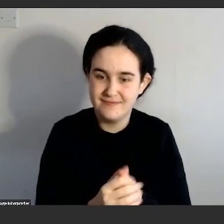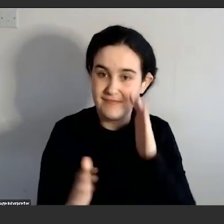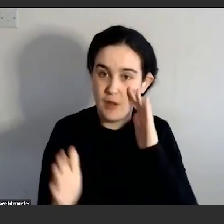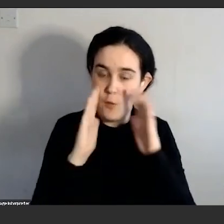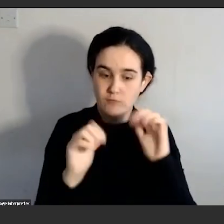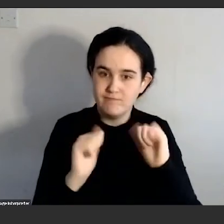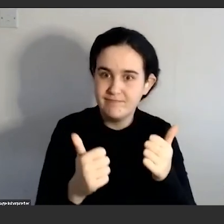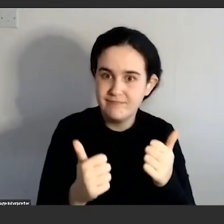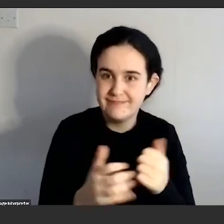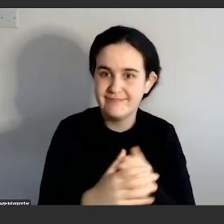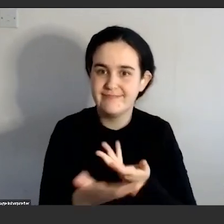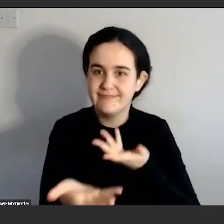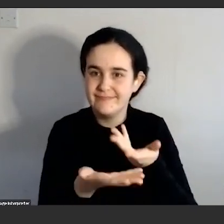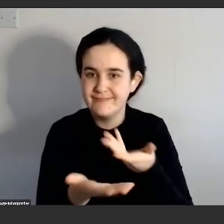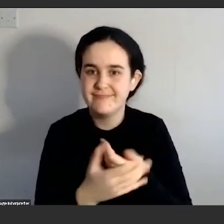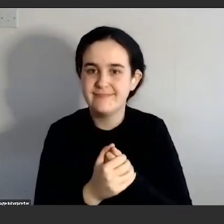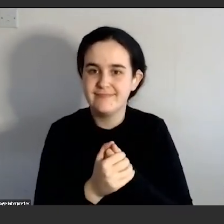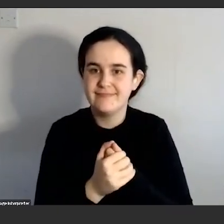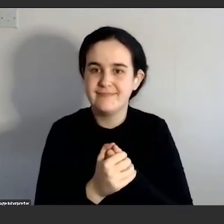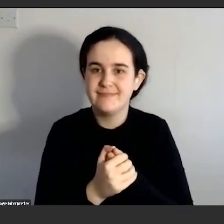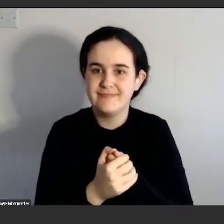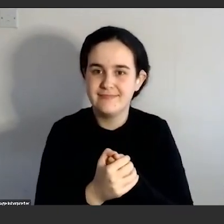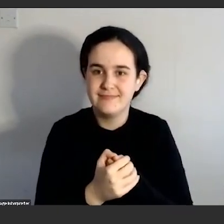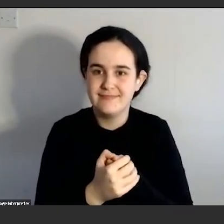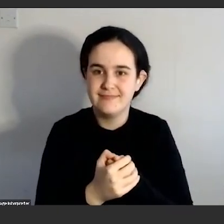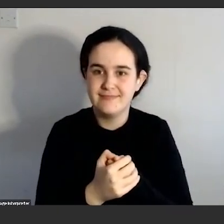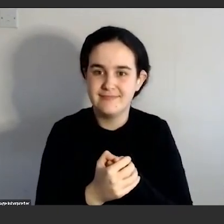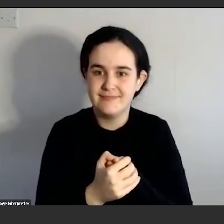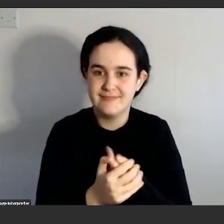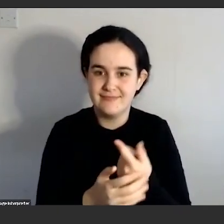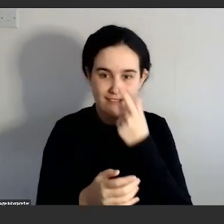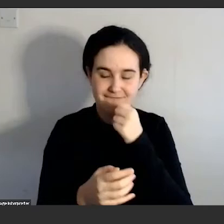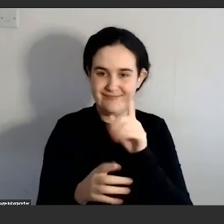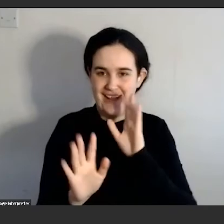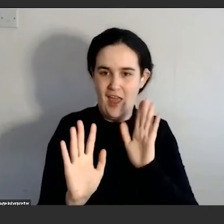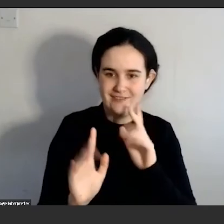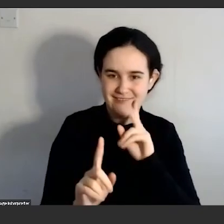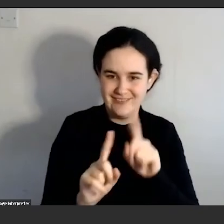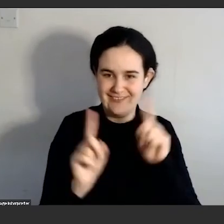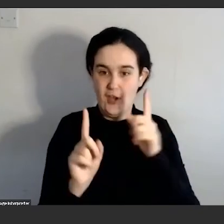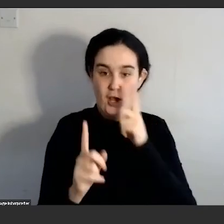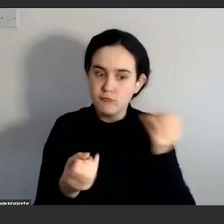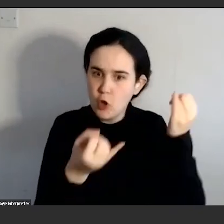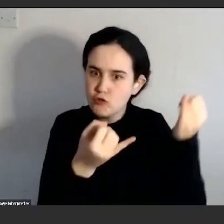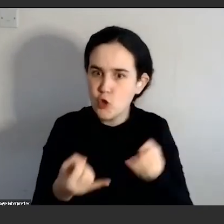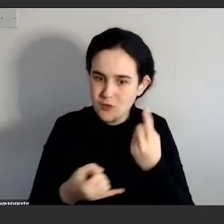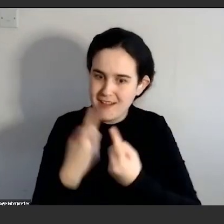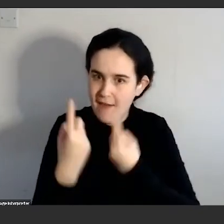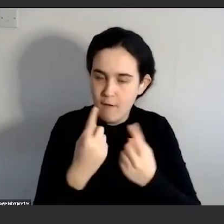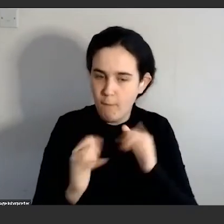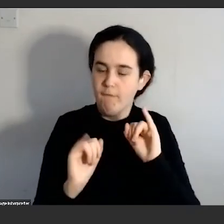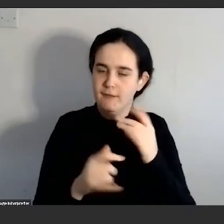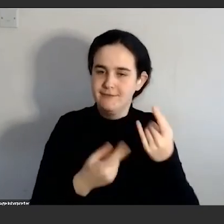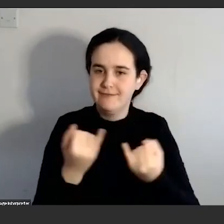worldwide. Juan Pablo, often the most persuasive argument is for governments, for policymakers, when